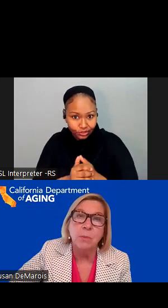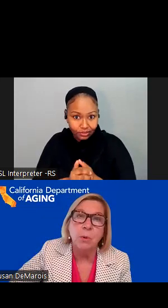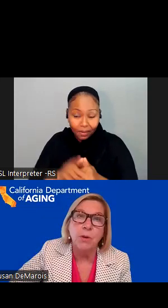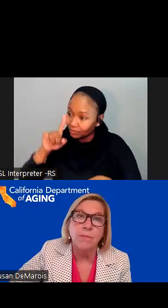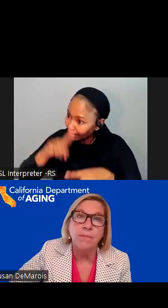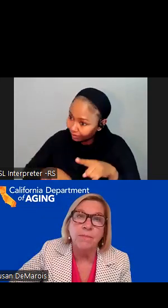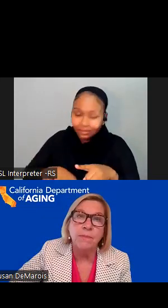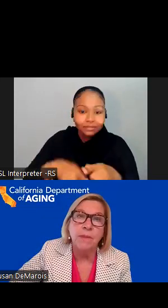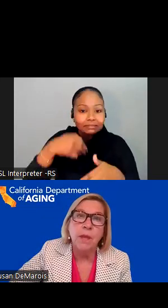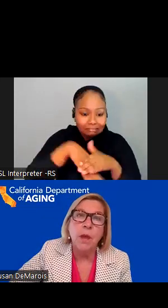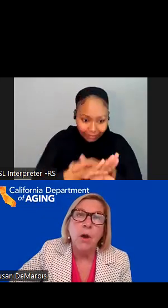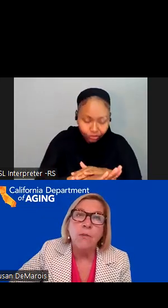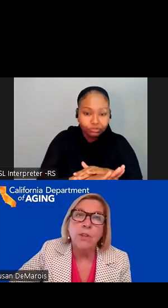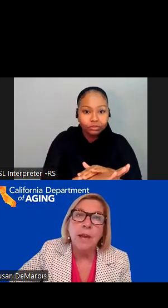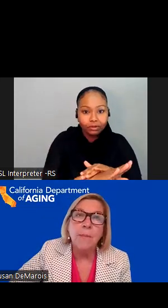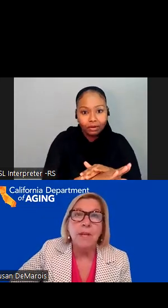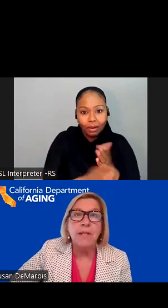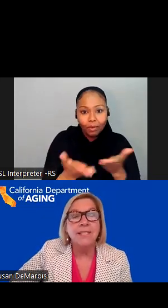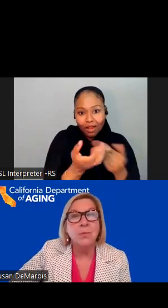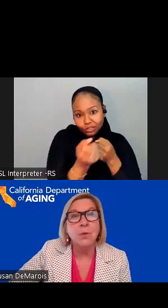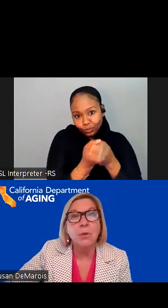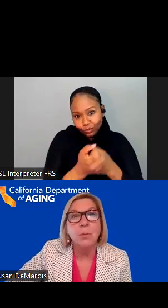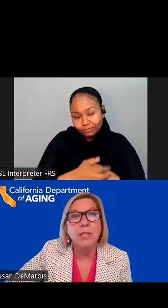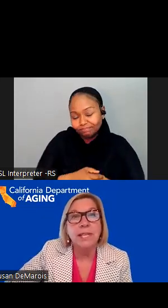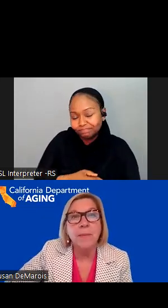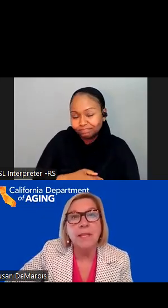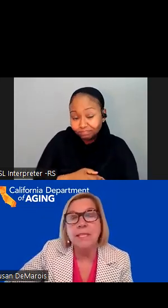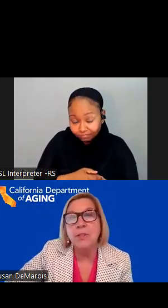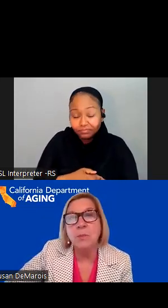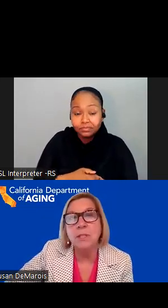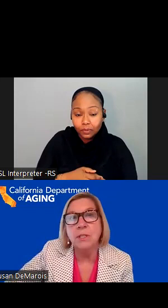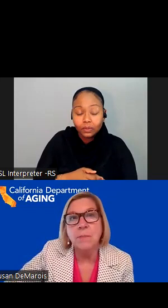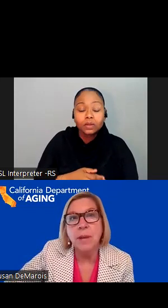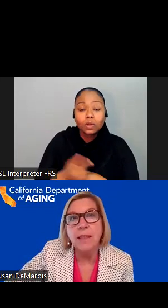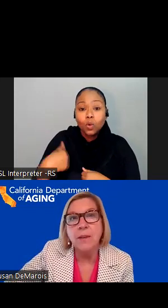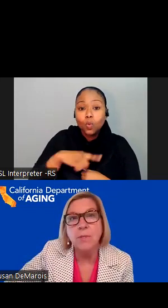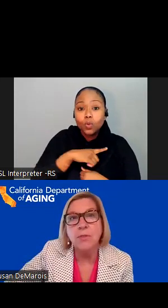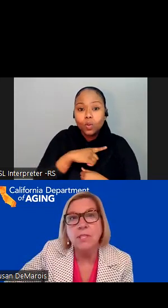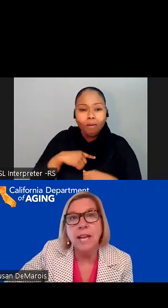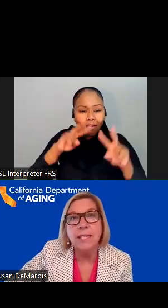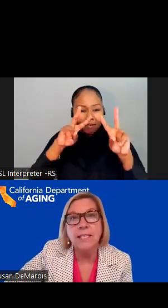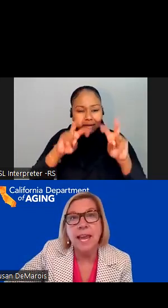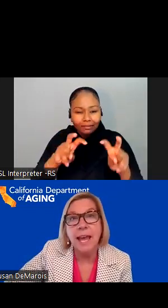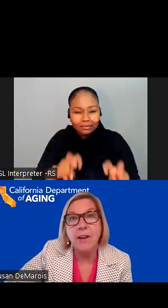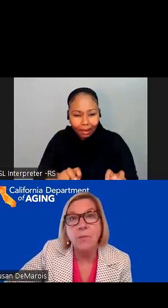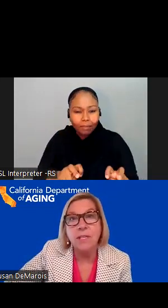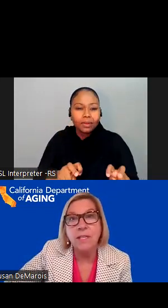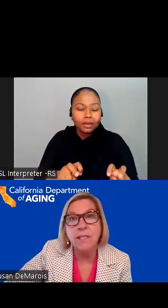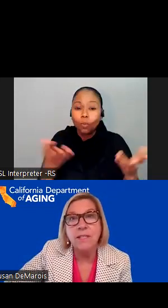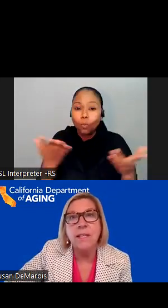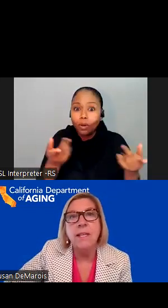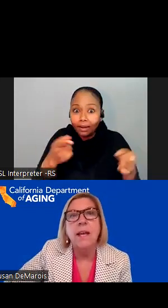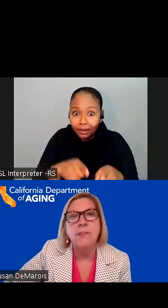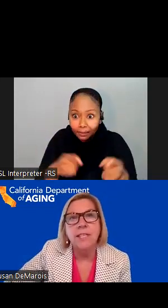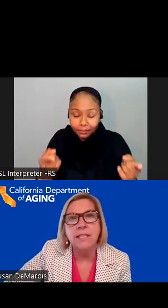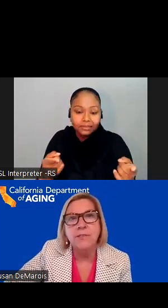deliver support. Over the coming months, this work group will examine the detrimental impact that restricted access had on